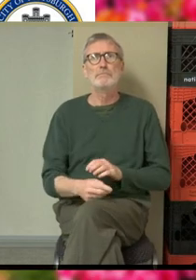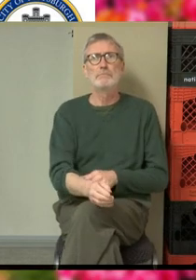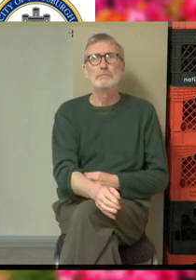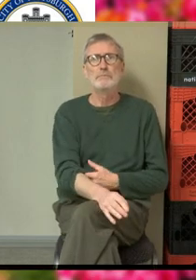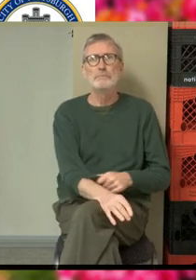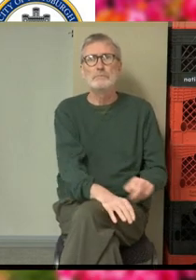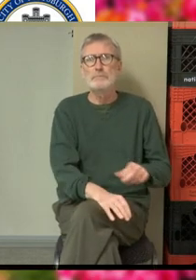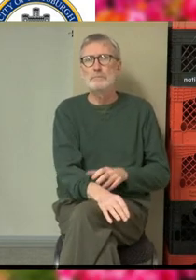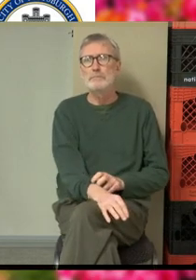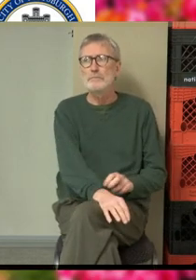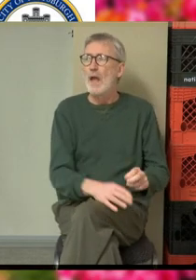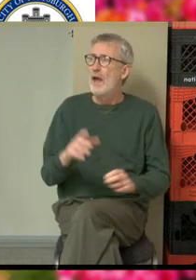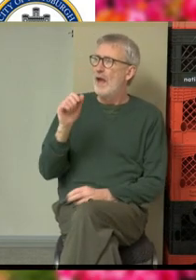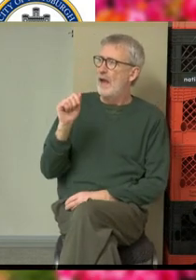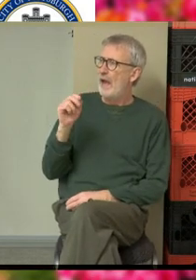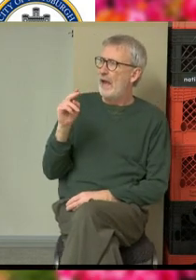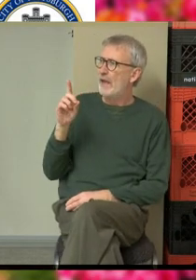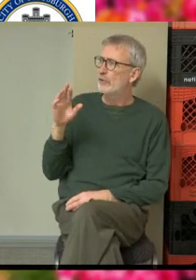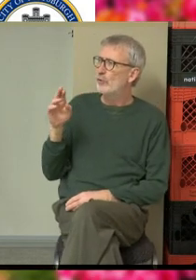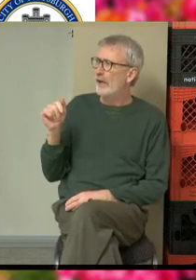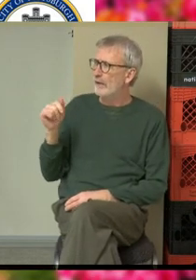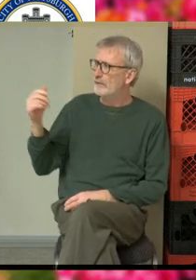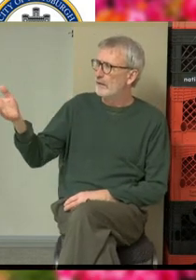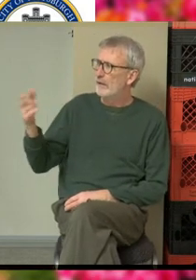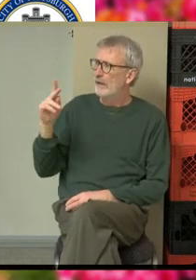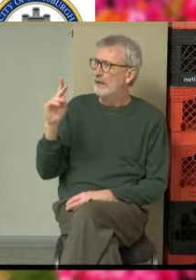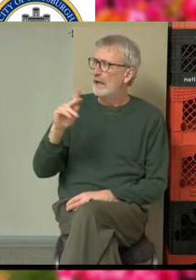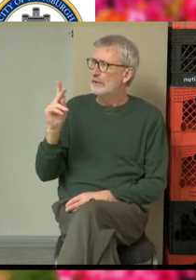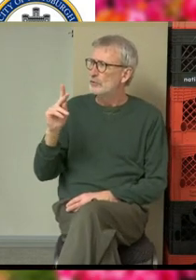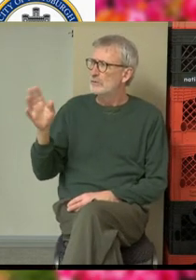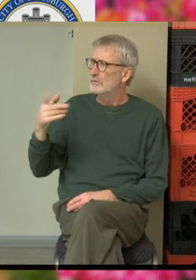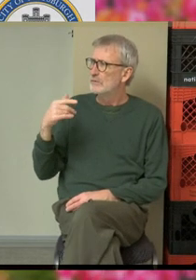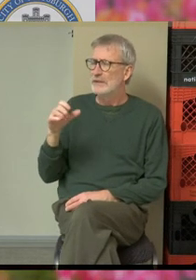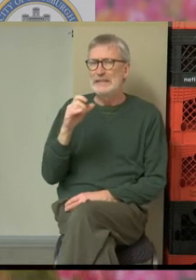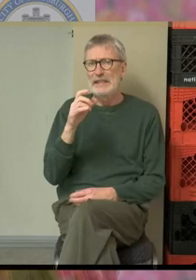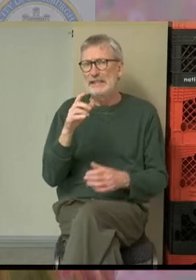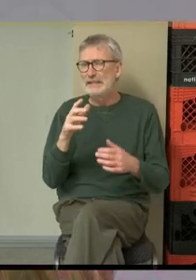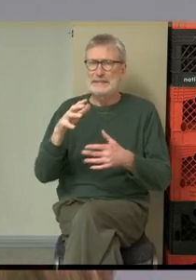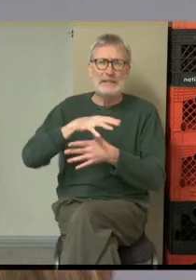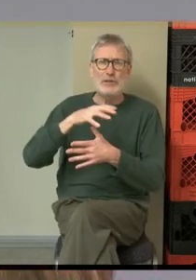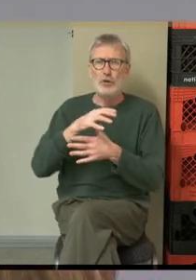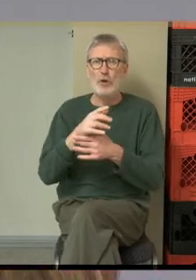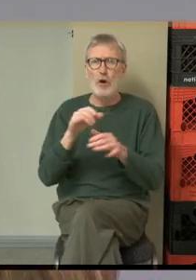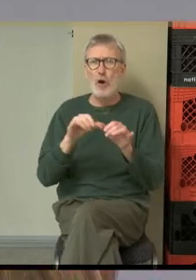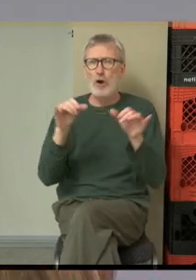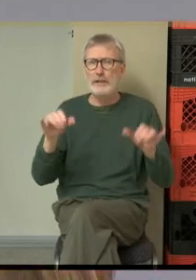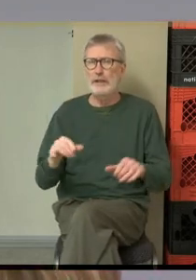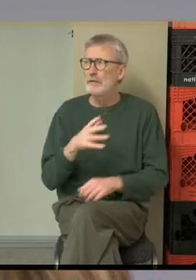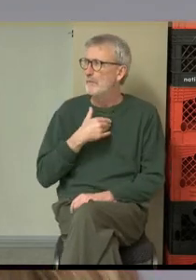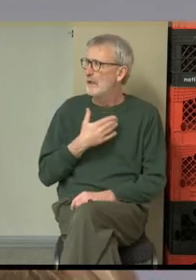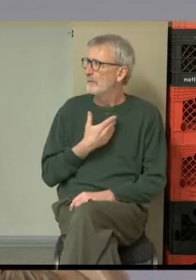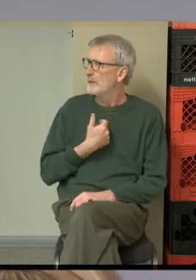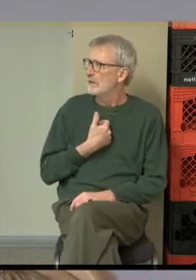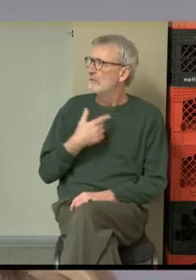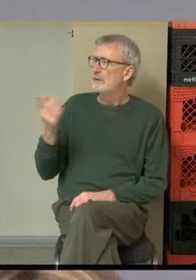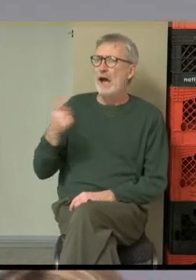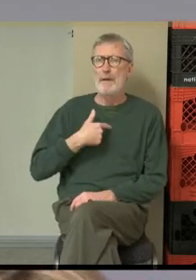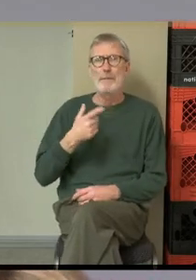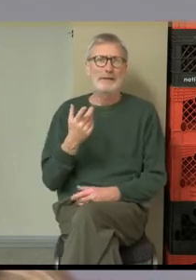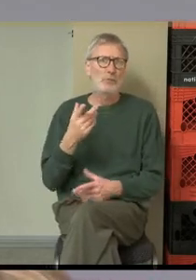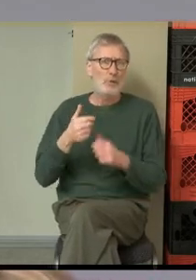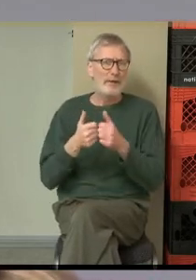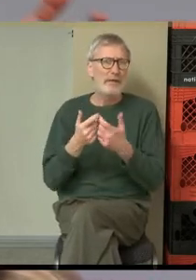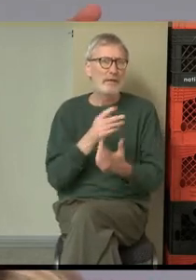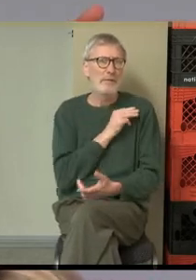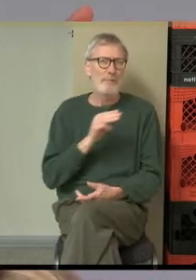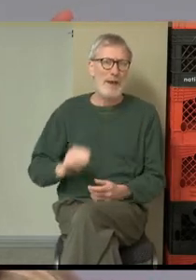Real quick, joined by Andrea Ketzel, Senior Landscape Architect, myself, Jan Rather, Infrastructure Engagement Specialist. I'm in the Mayor's